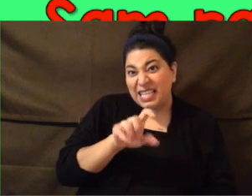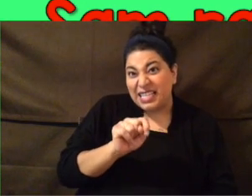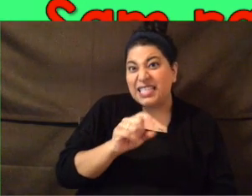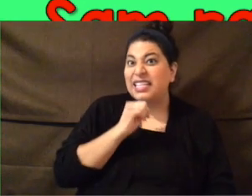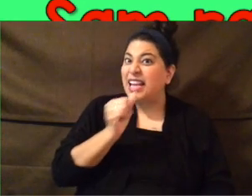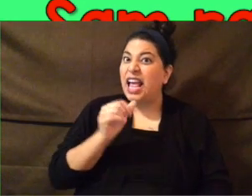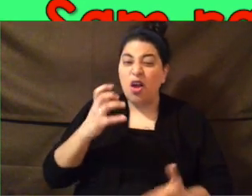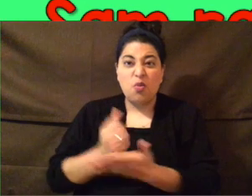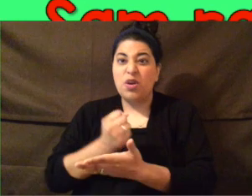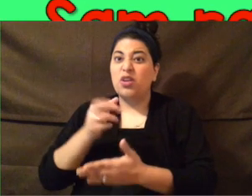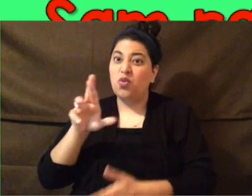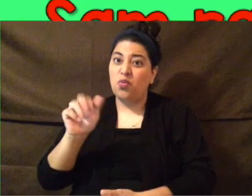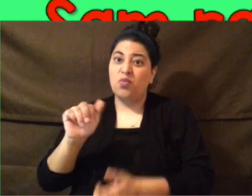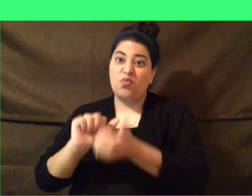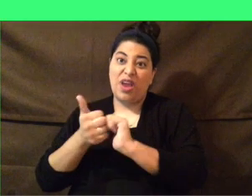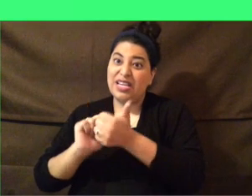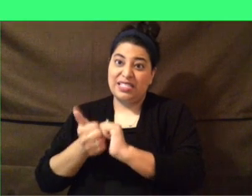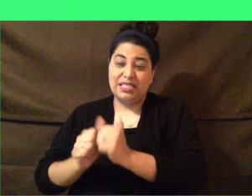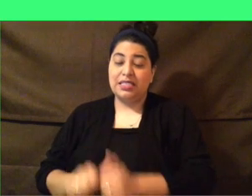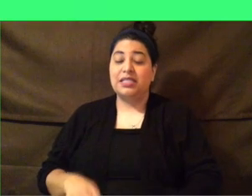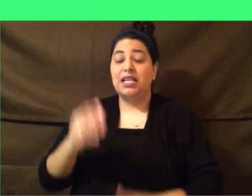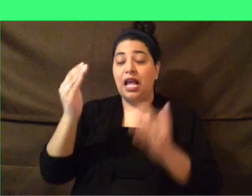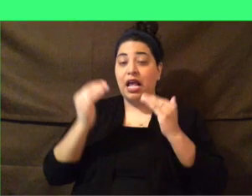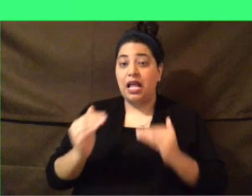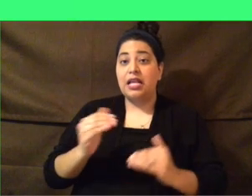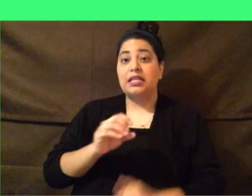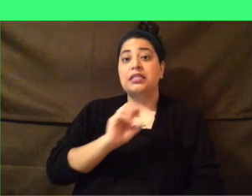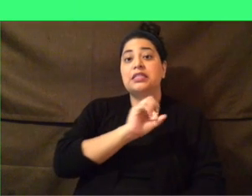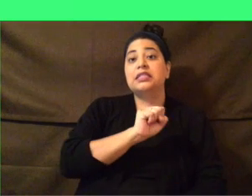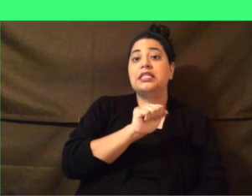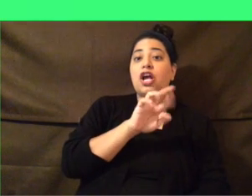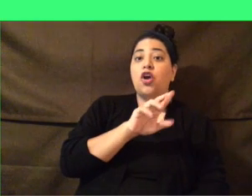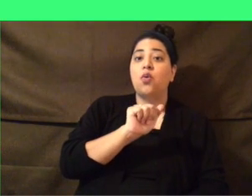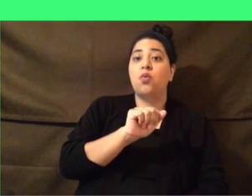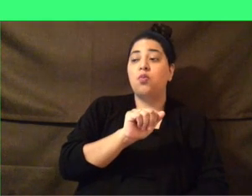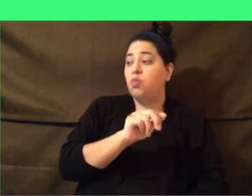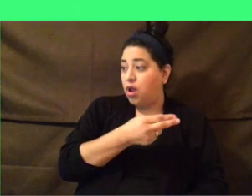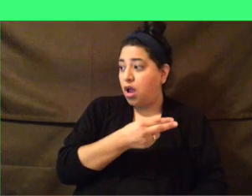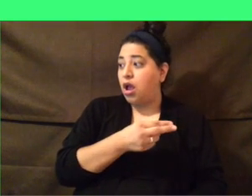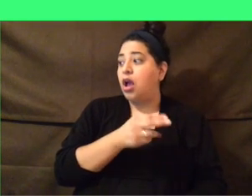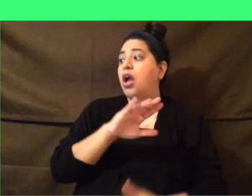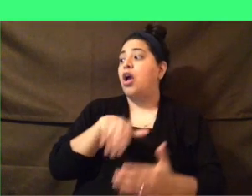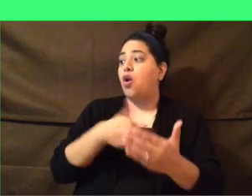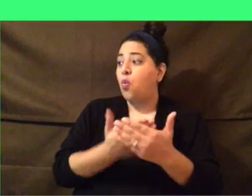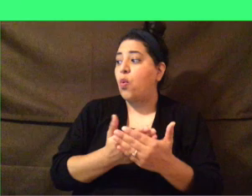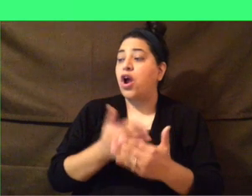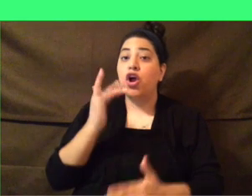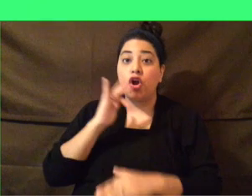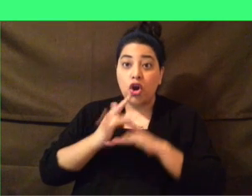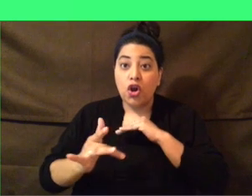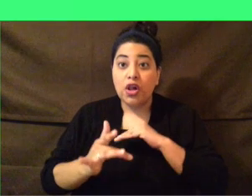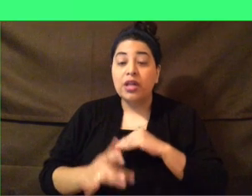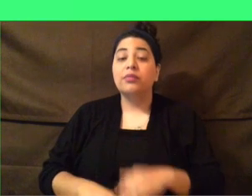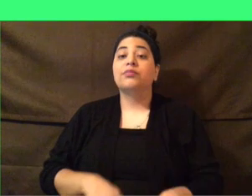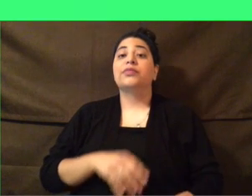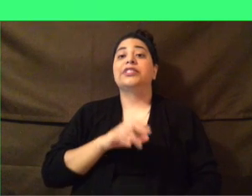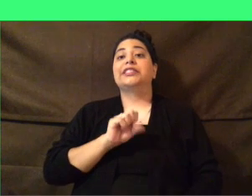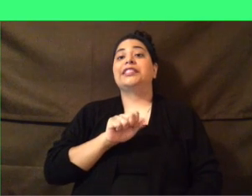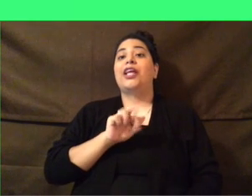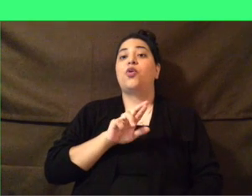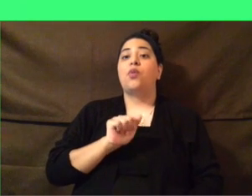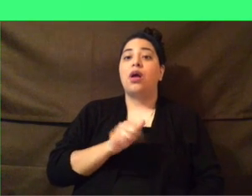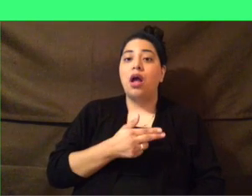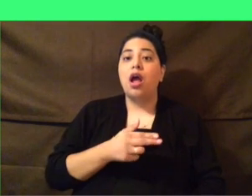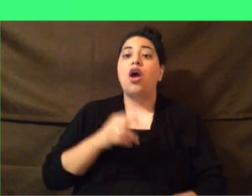win the race. So that would also work. Here's another one. Sarah arrived early. Sarah read a book. So I